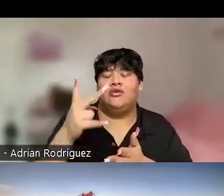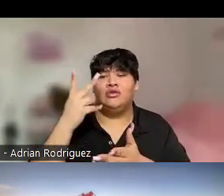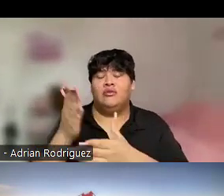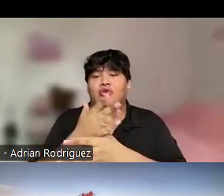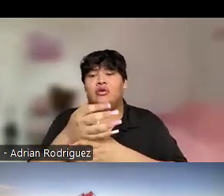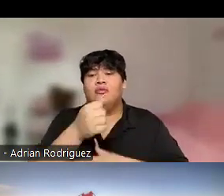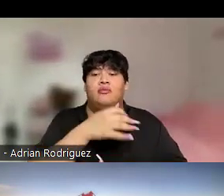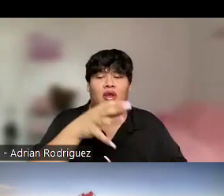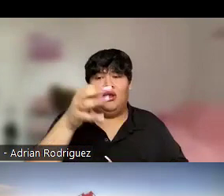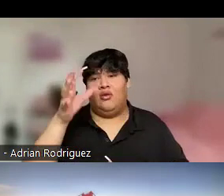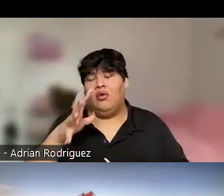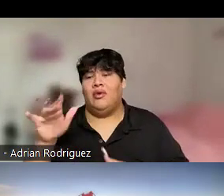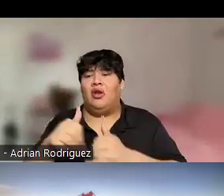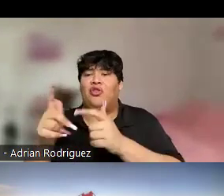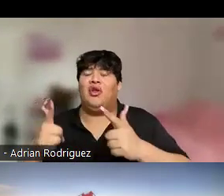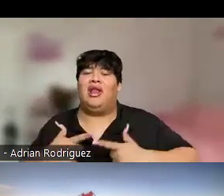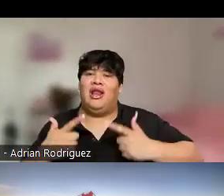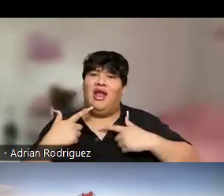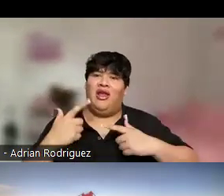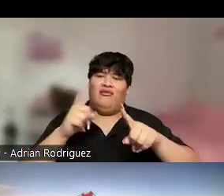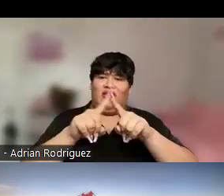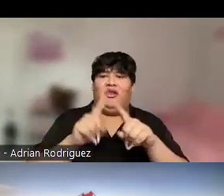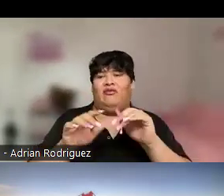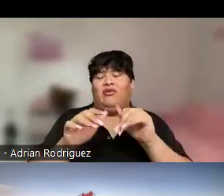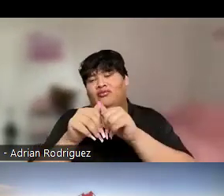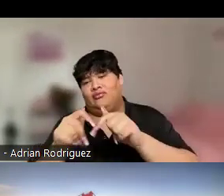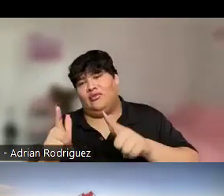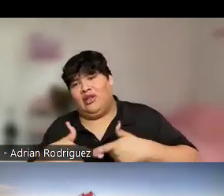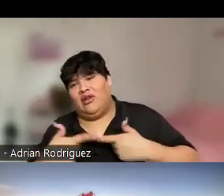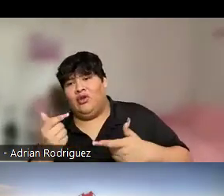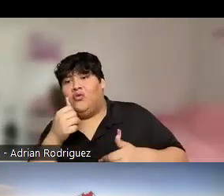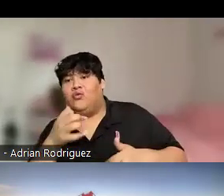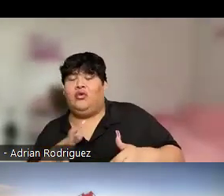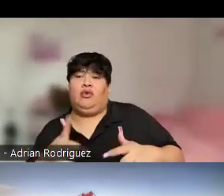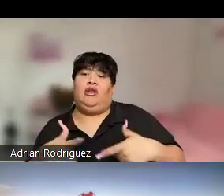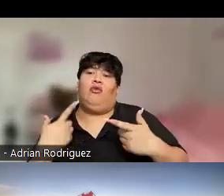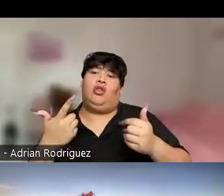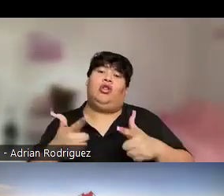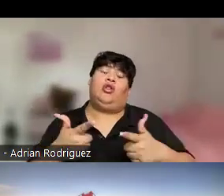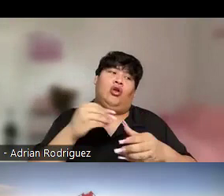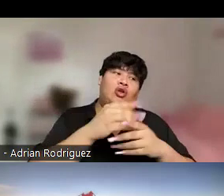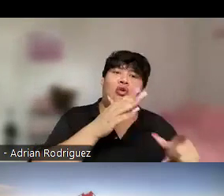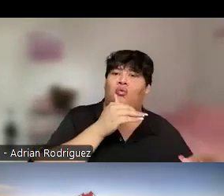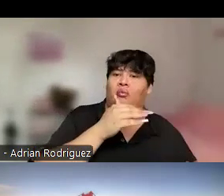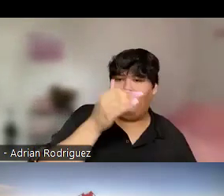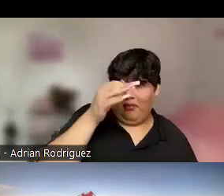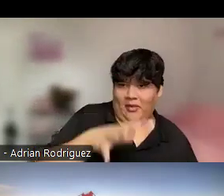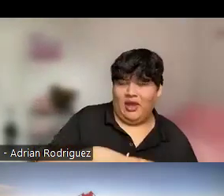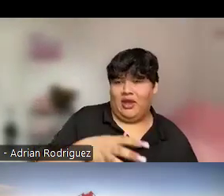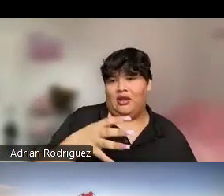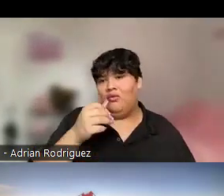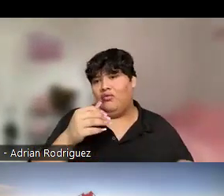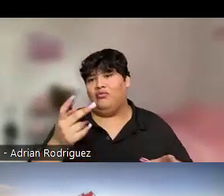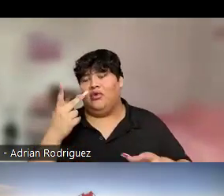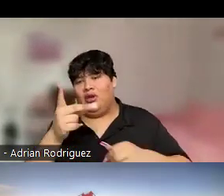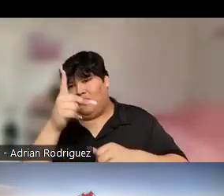has to do with lifestyle differences, and also women living longer than men, increasing also their risk for Alzheimer's,